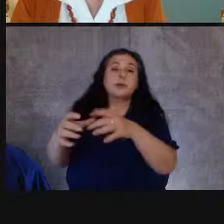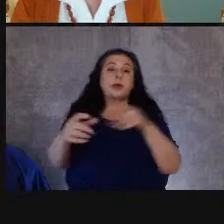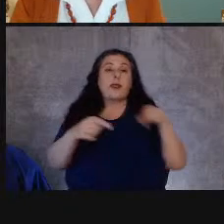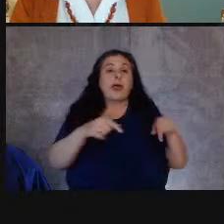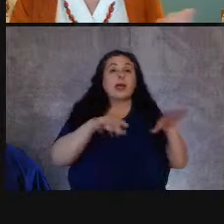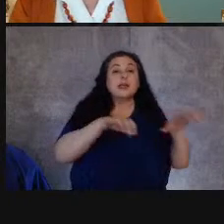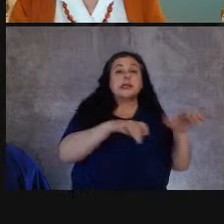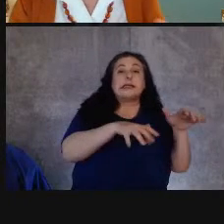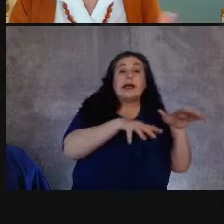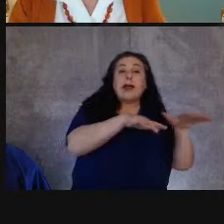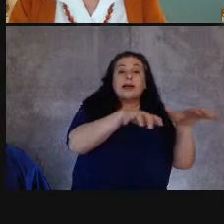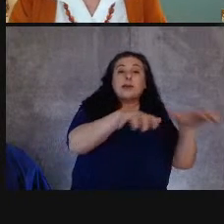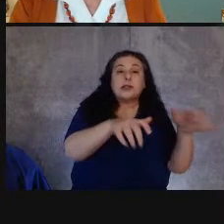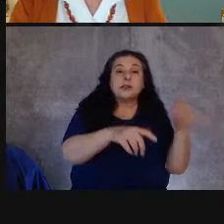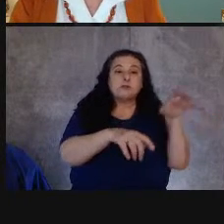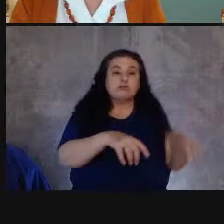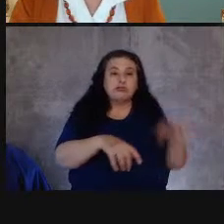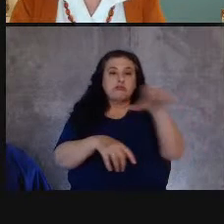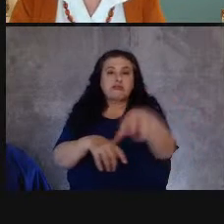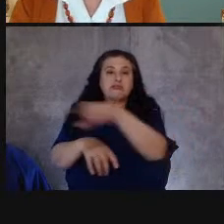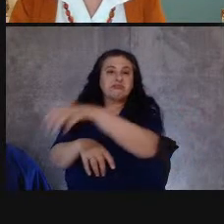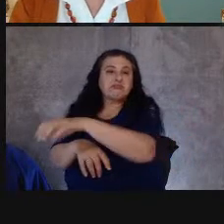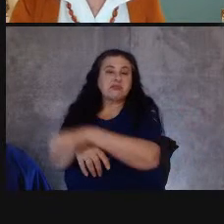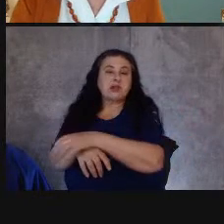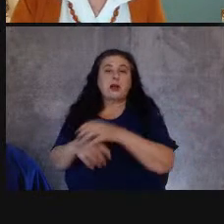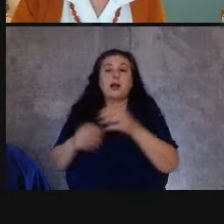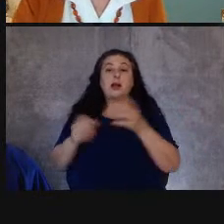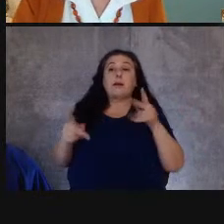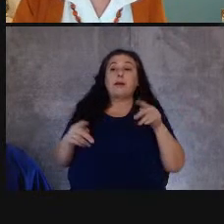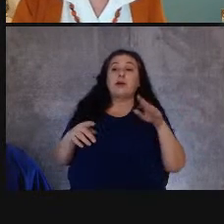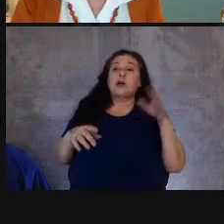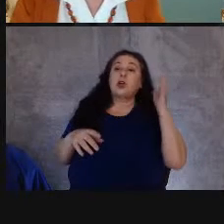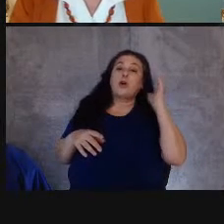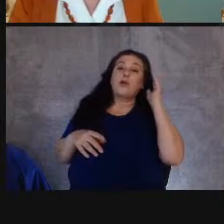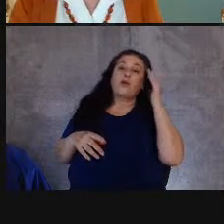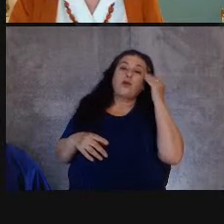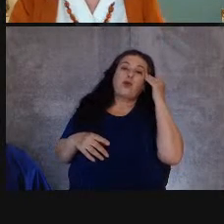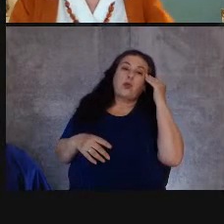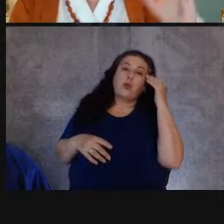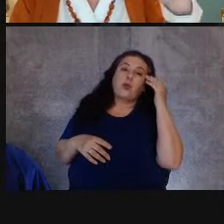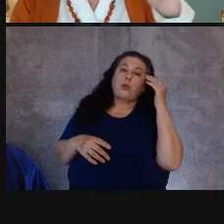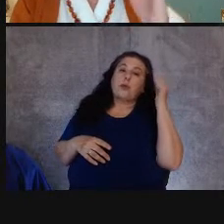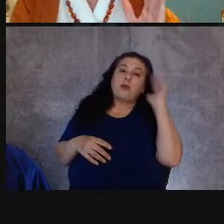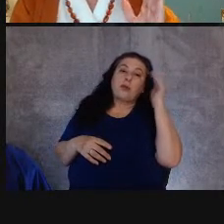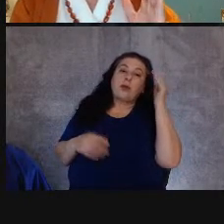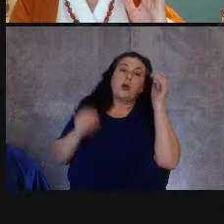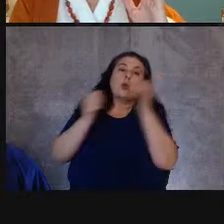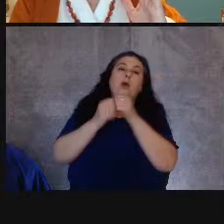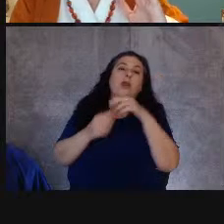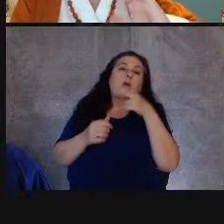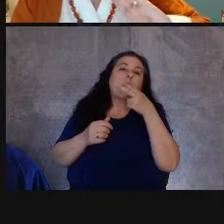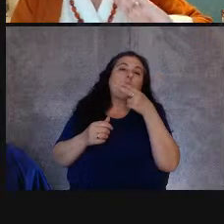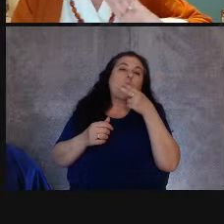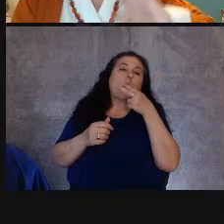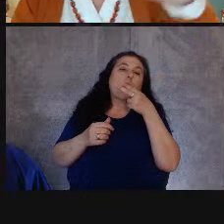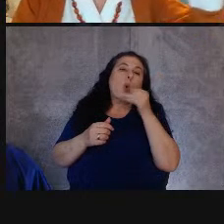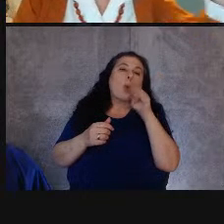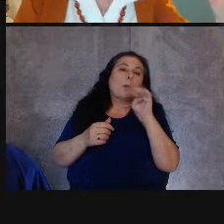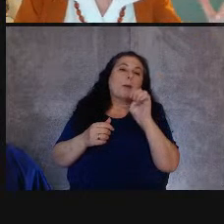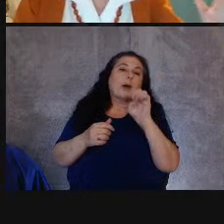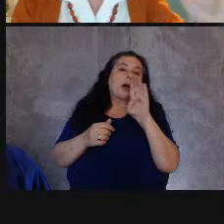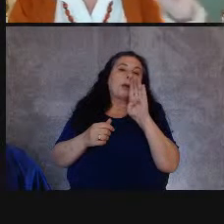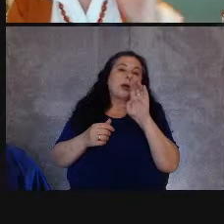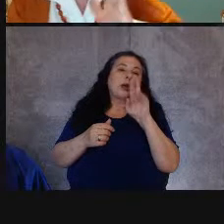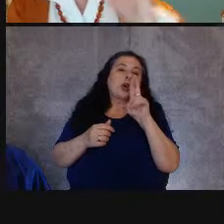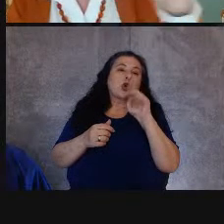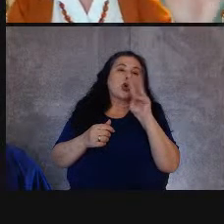activities. Many people in the audience might be familiar with home bureaus. Home bureaus were kind of the